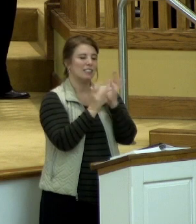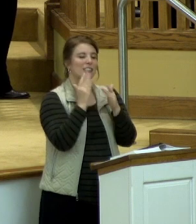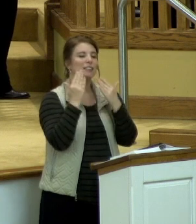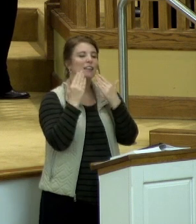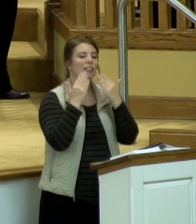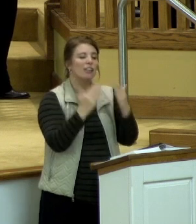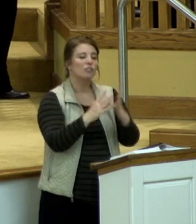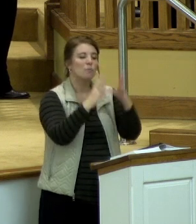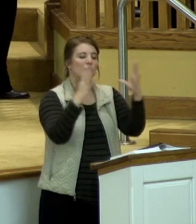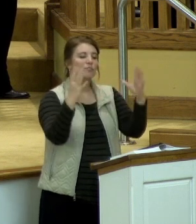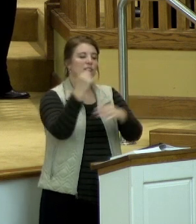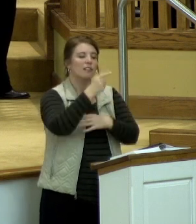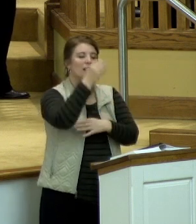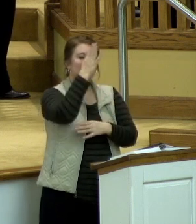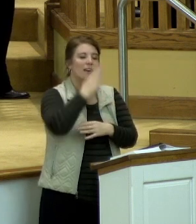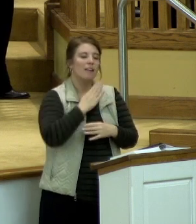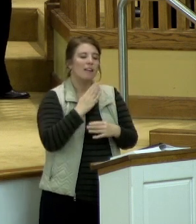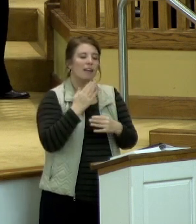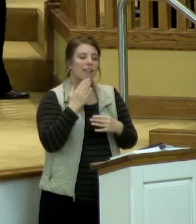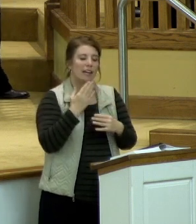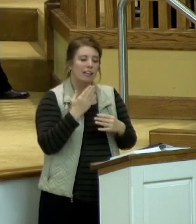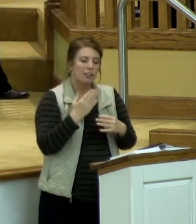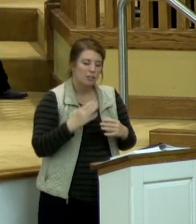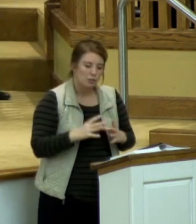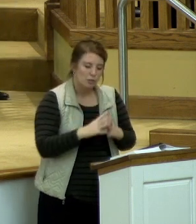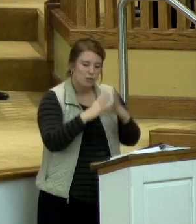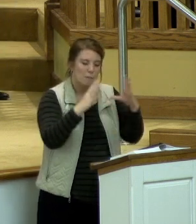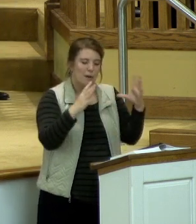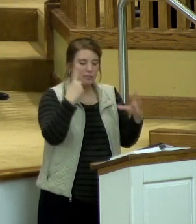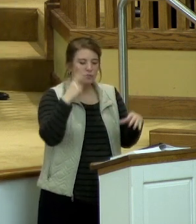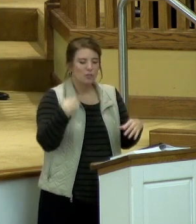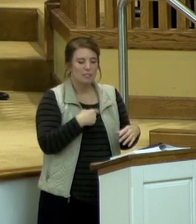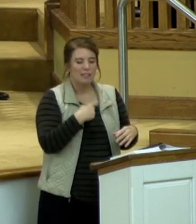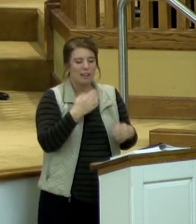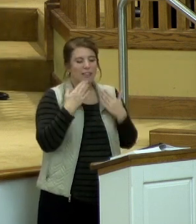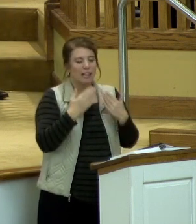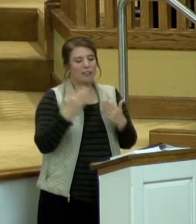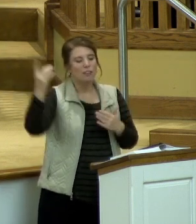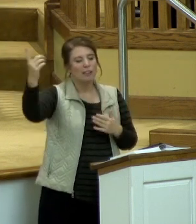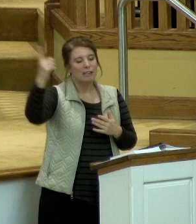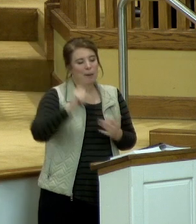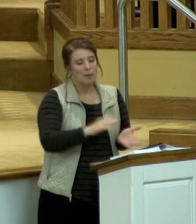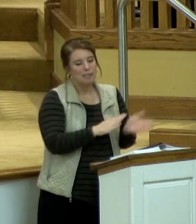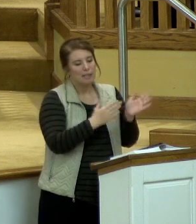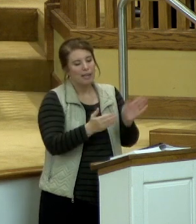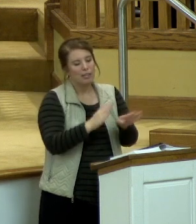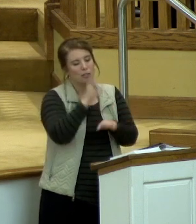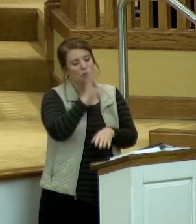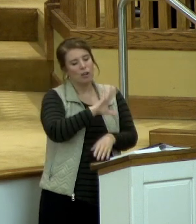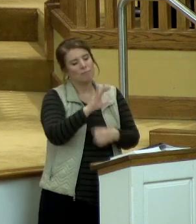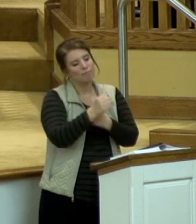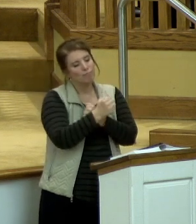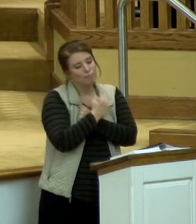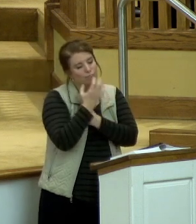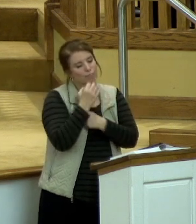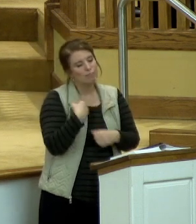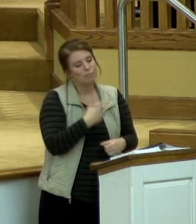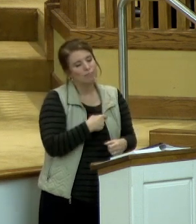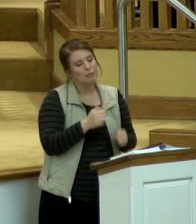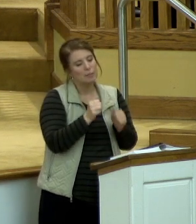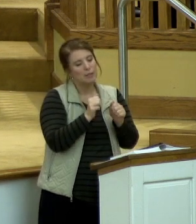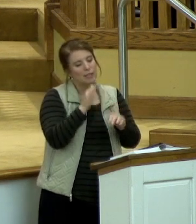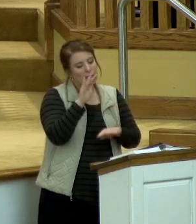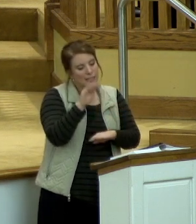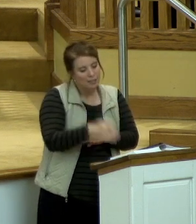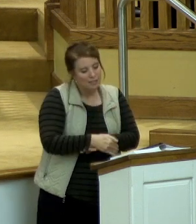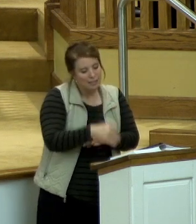much for this day. God, thank you for just doing so much for us, God. And thank you for coming and dying on the cross for us and loving us. Please be with the evening tonight. Be with Dad as